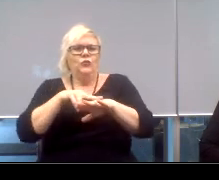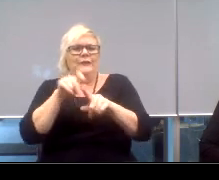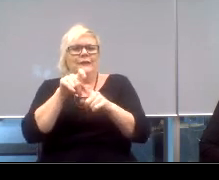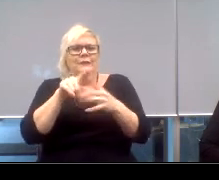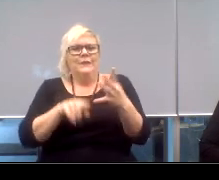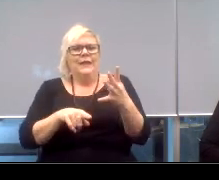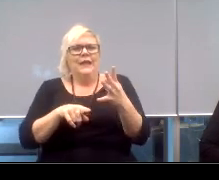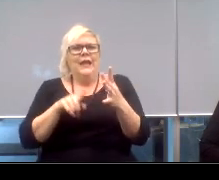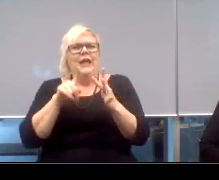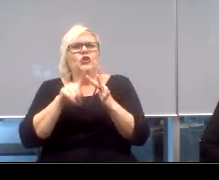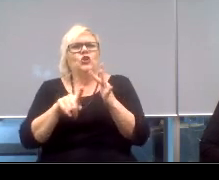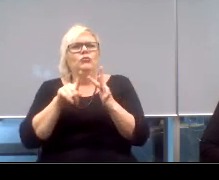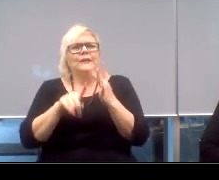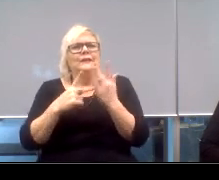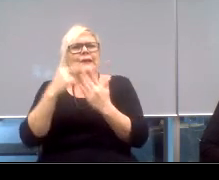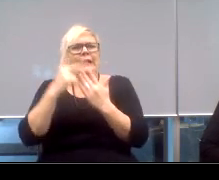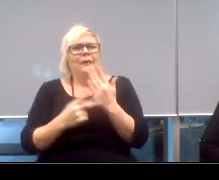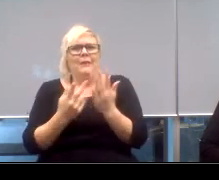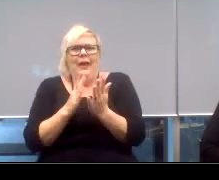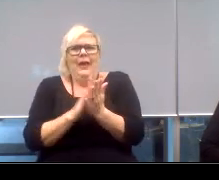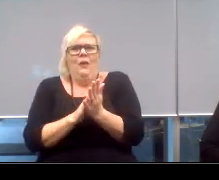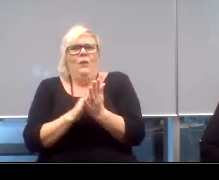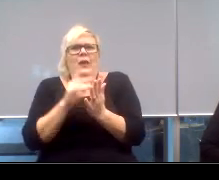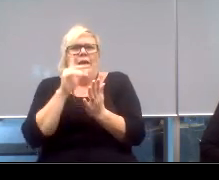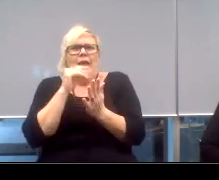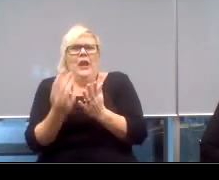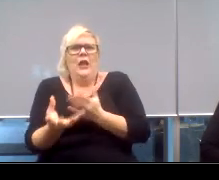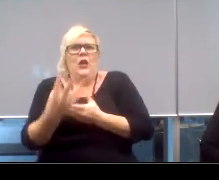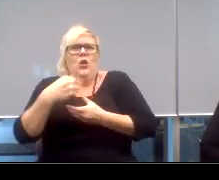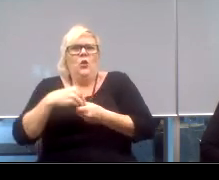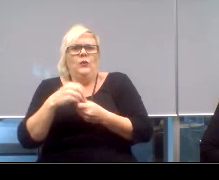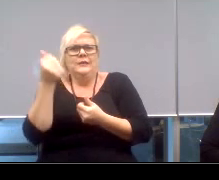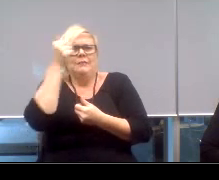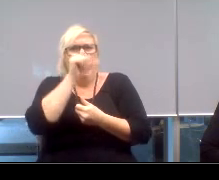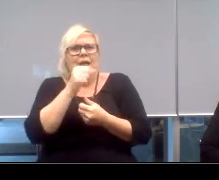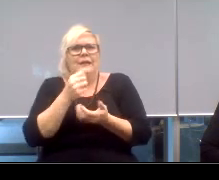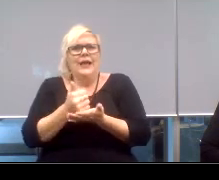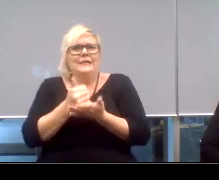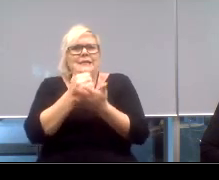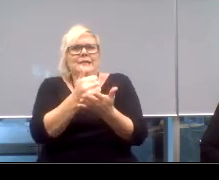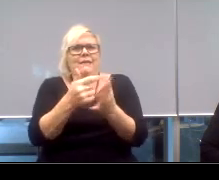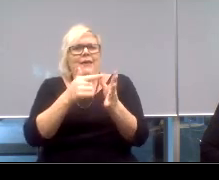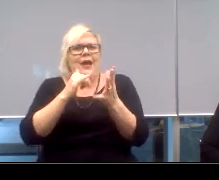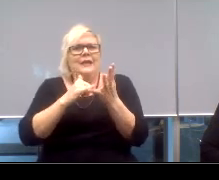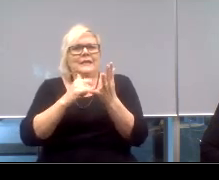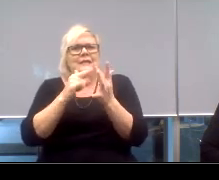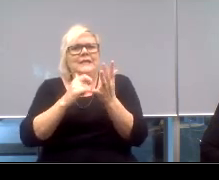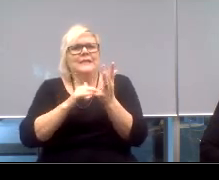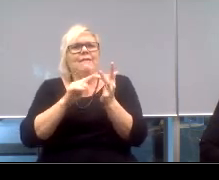Insurance Scheme can support the use of smart assistive technology in service provision.